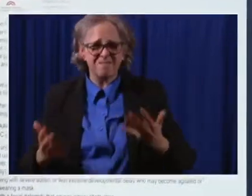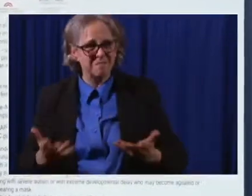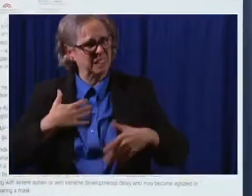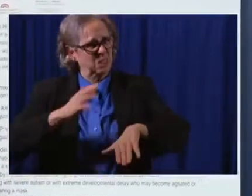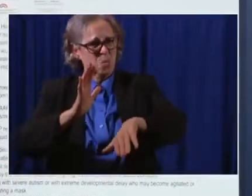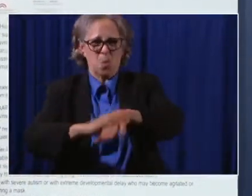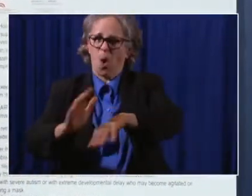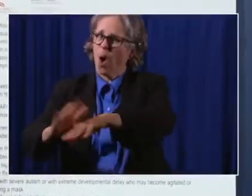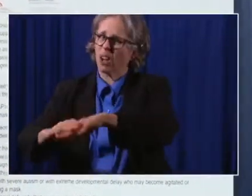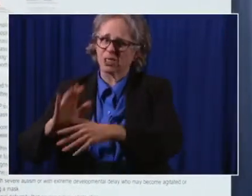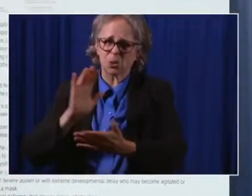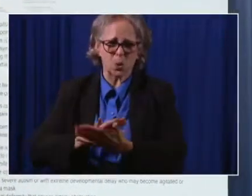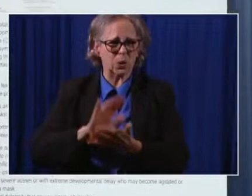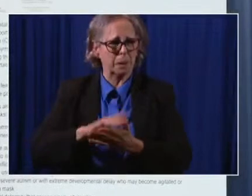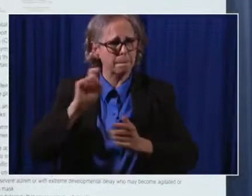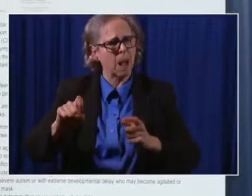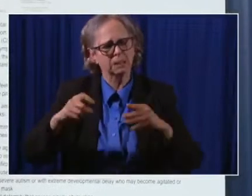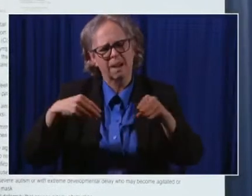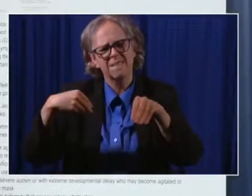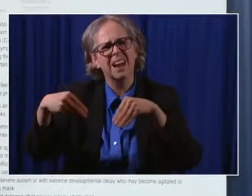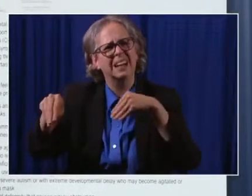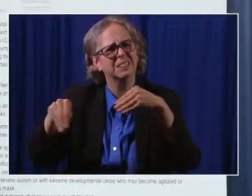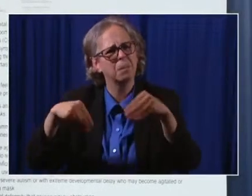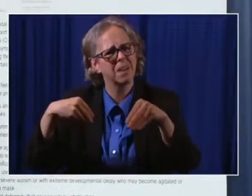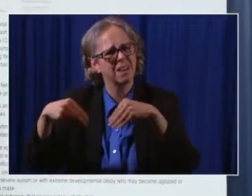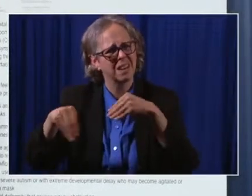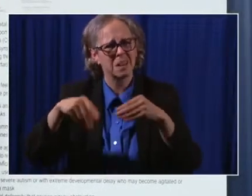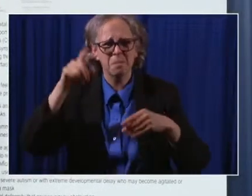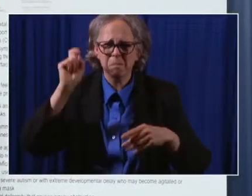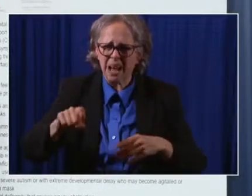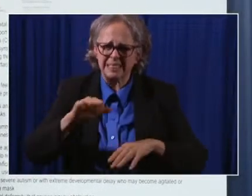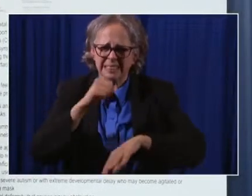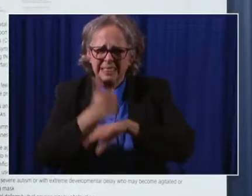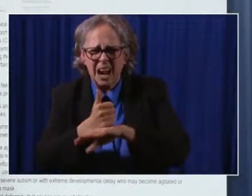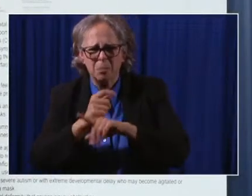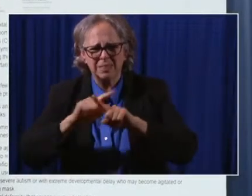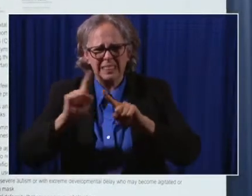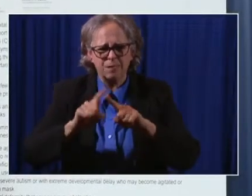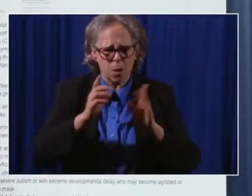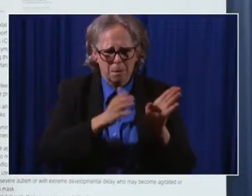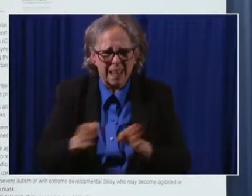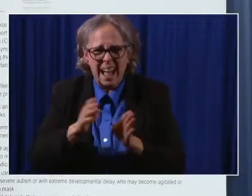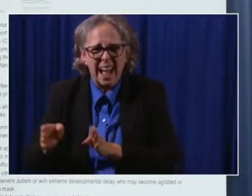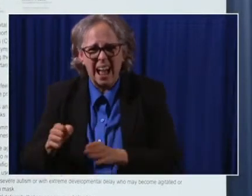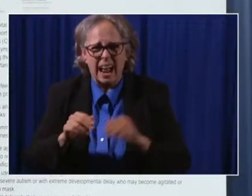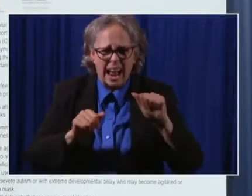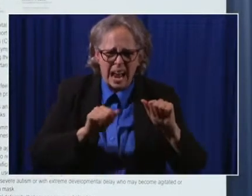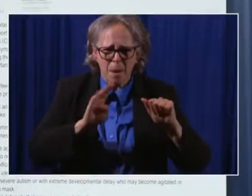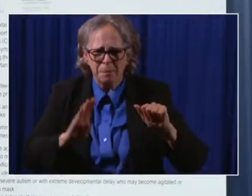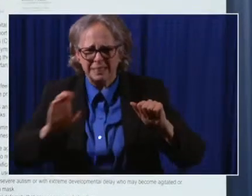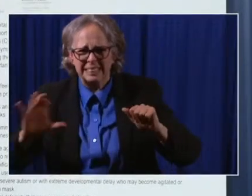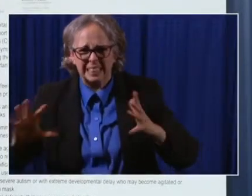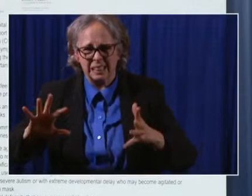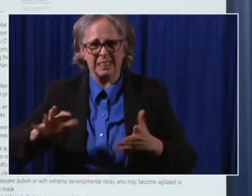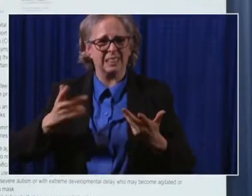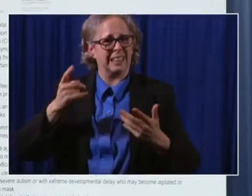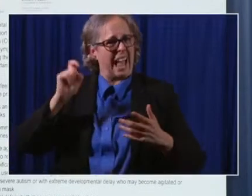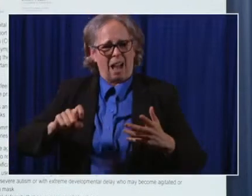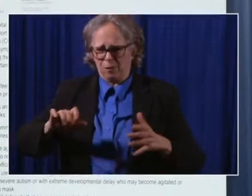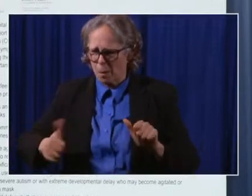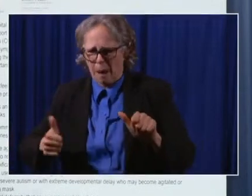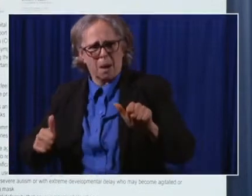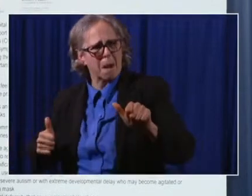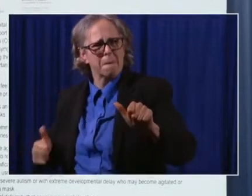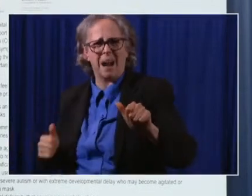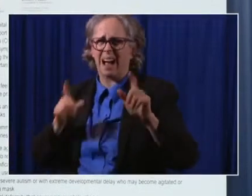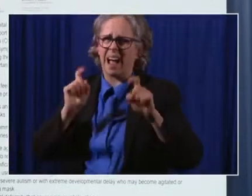plans. And again, this virus, has a mind of its own, and so we have to be flexible. But we